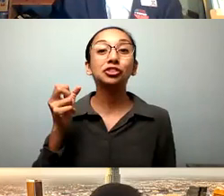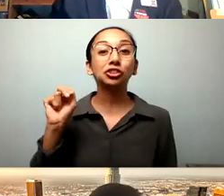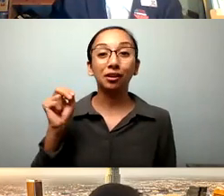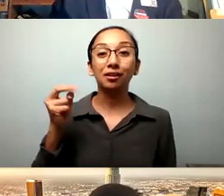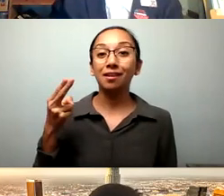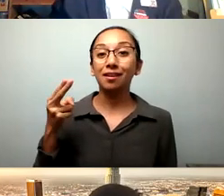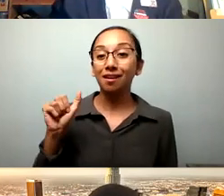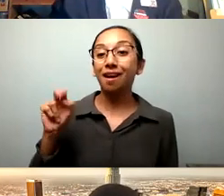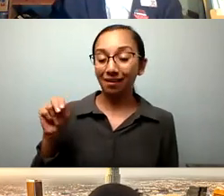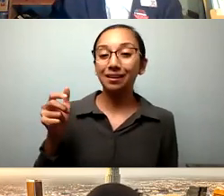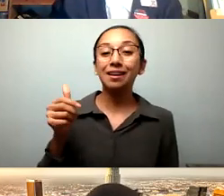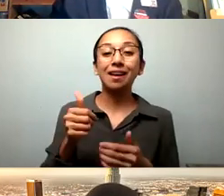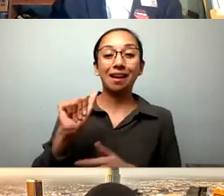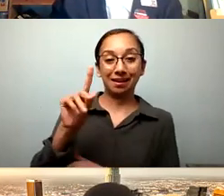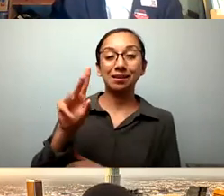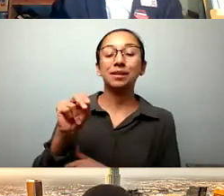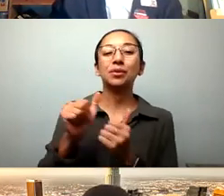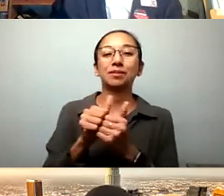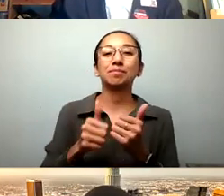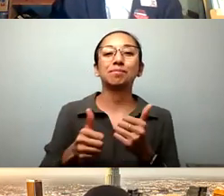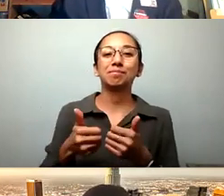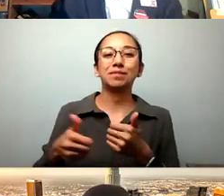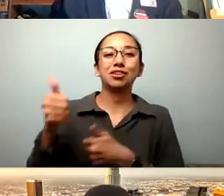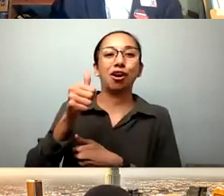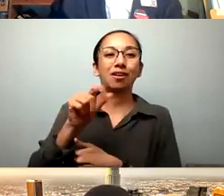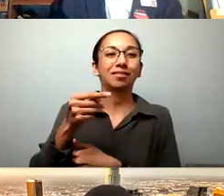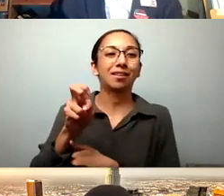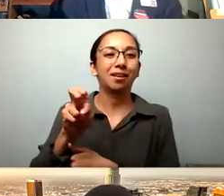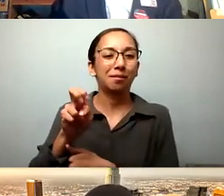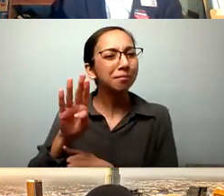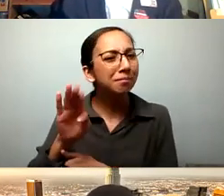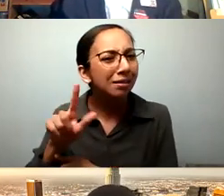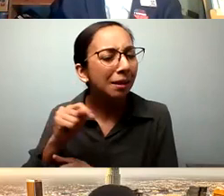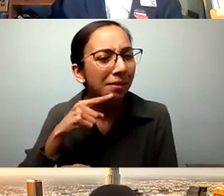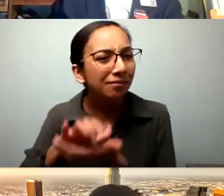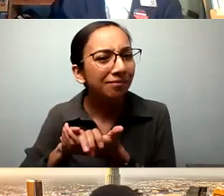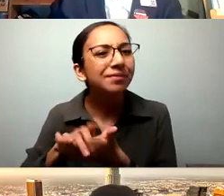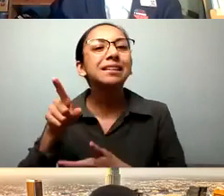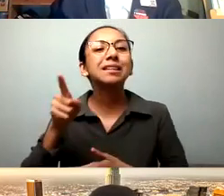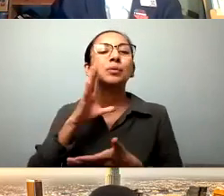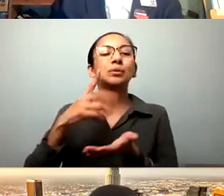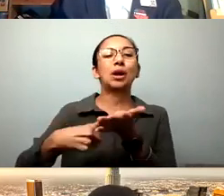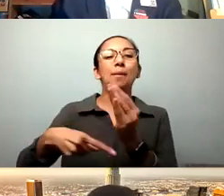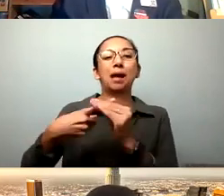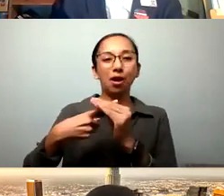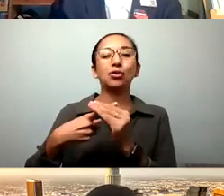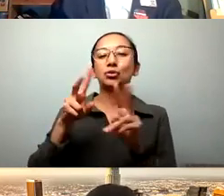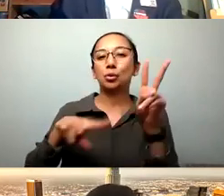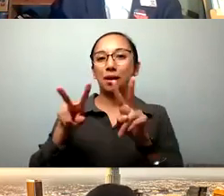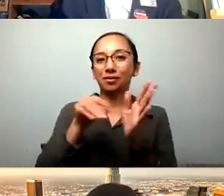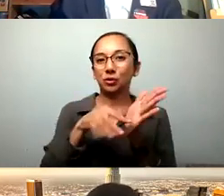an administrator with Beyond the Bell, and he's going to talk to us about supervised care for students during the school day. Thank you,